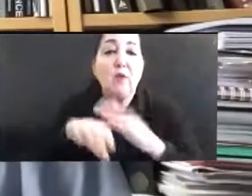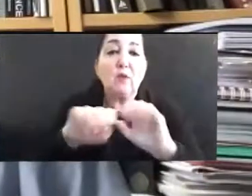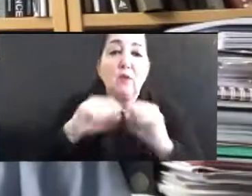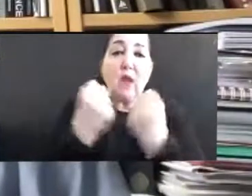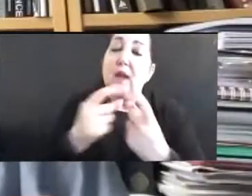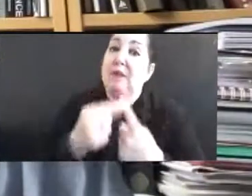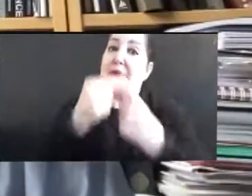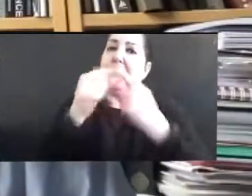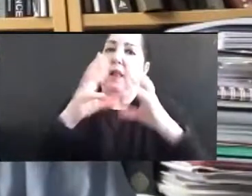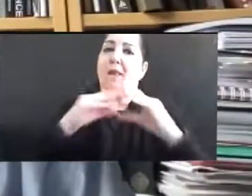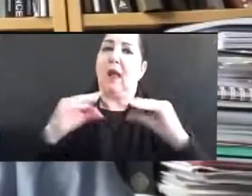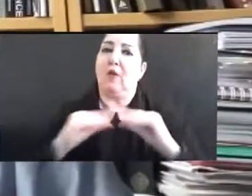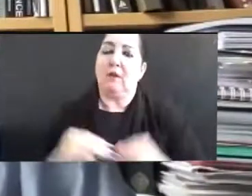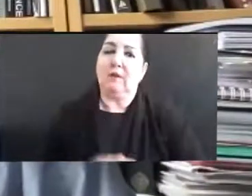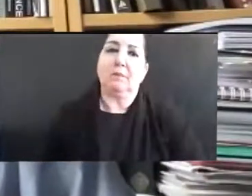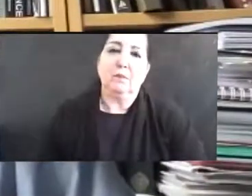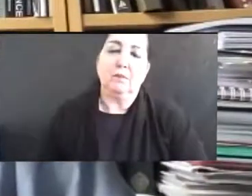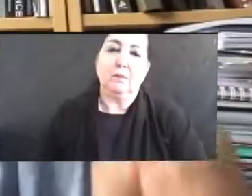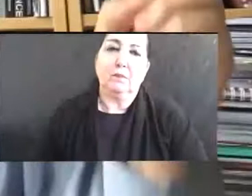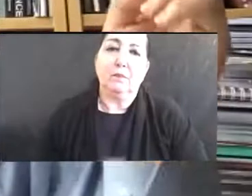in society, particularly in the Netherlands,